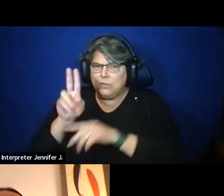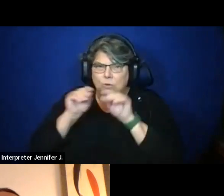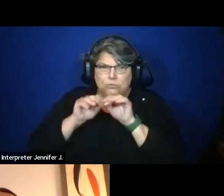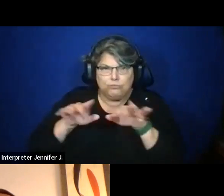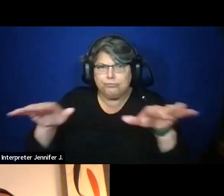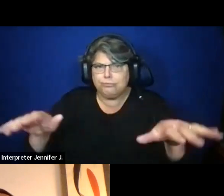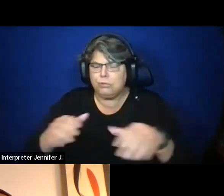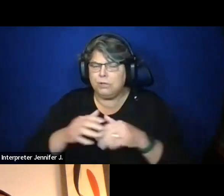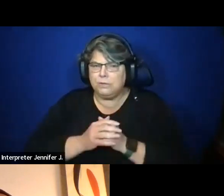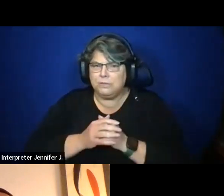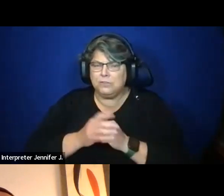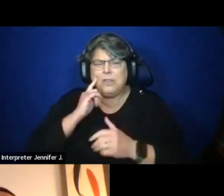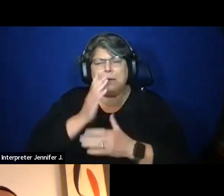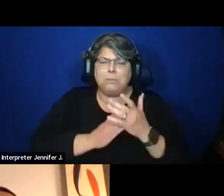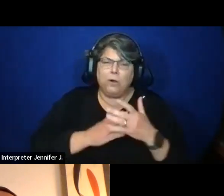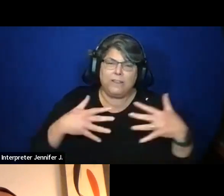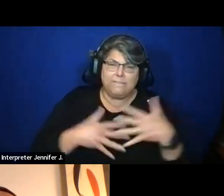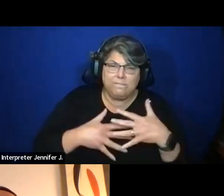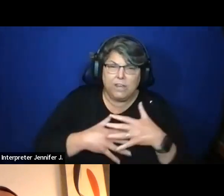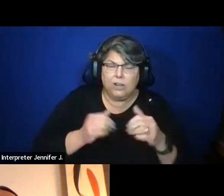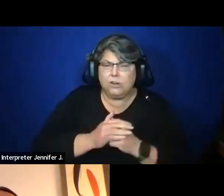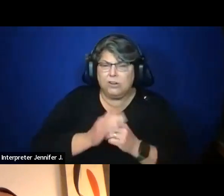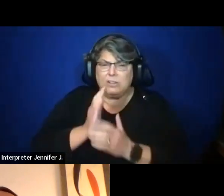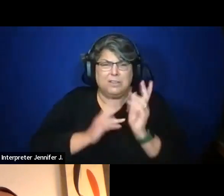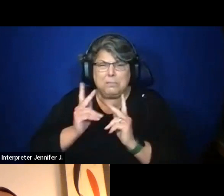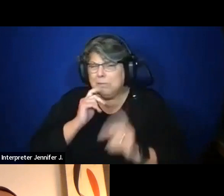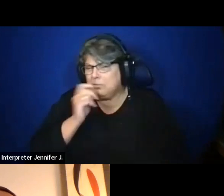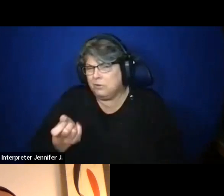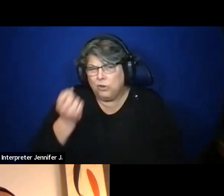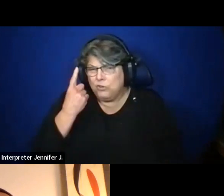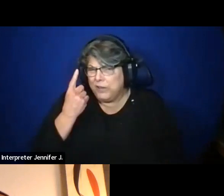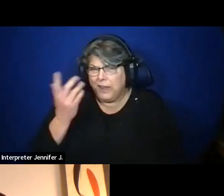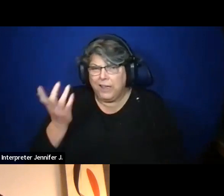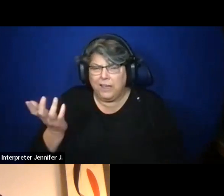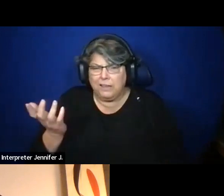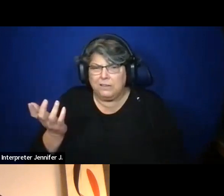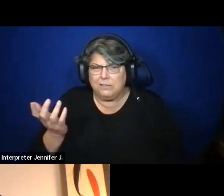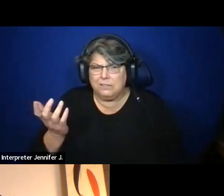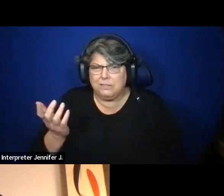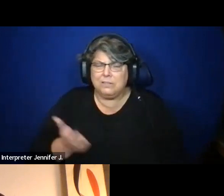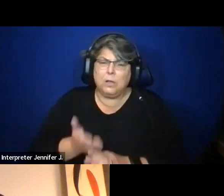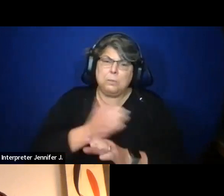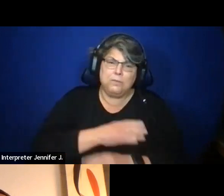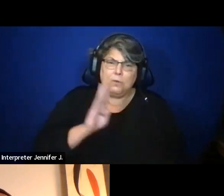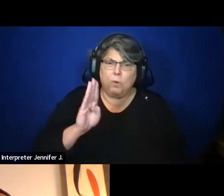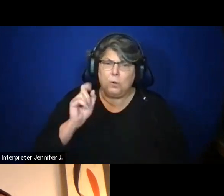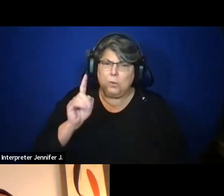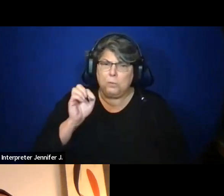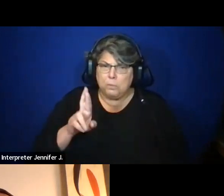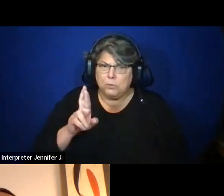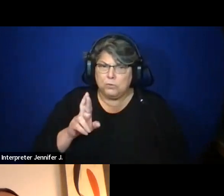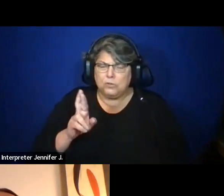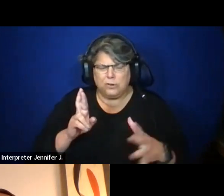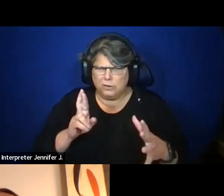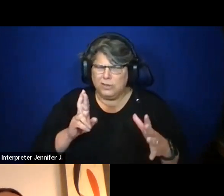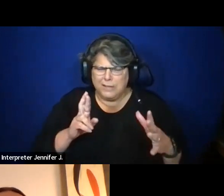So I think part of it's fear. I think part of it's just not understanding. Before the booster recommendations were kind of